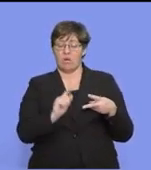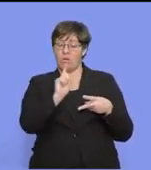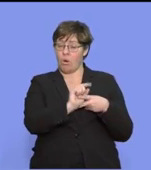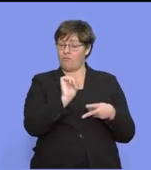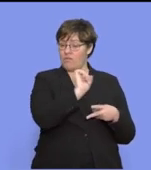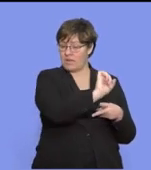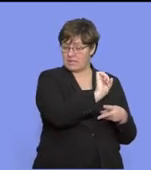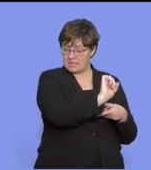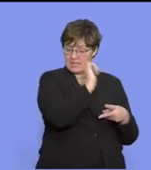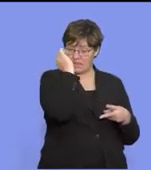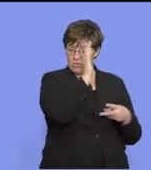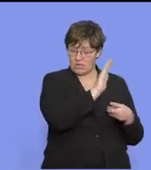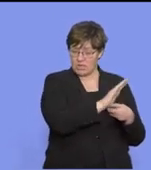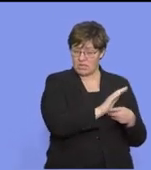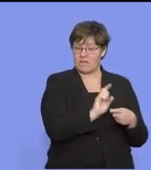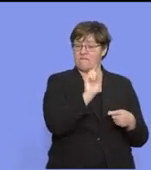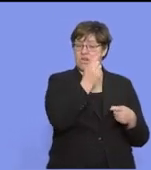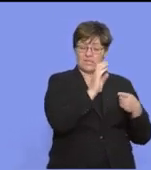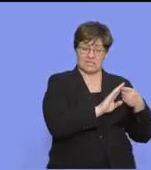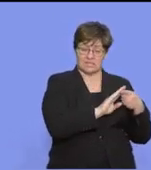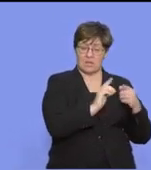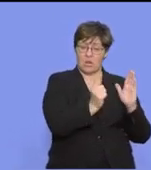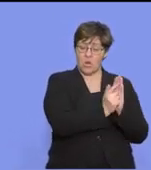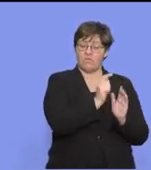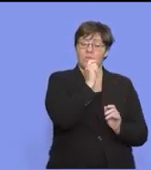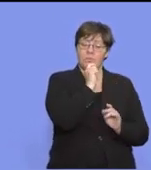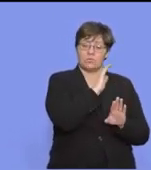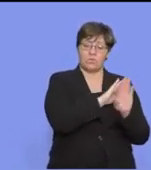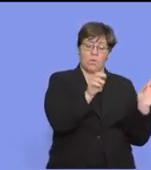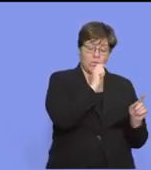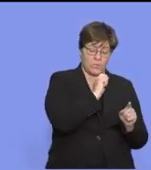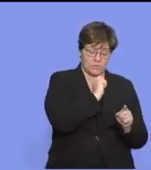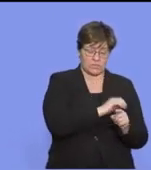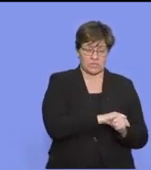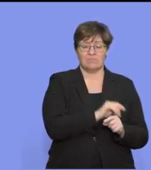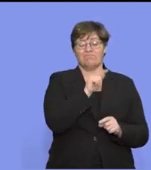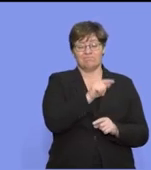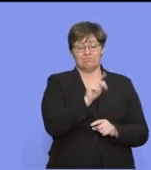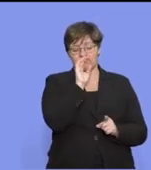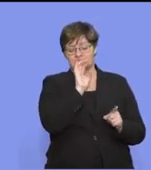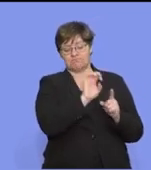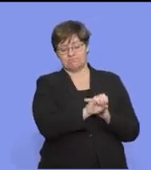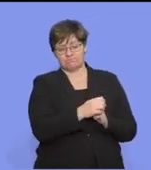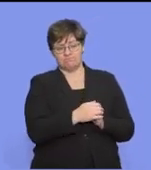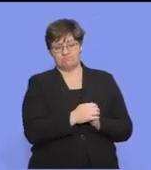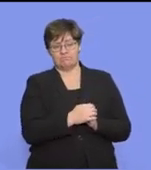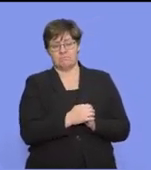two laws for his theory, and the first one is the law of use and disuse, and that's where